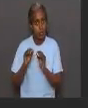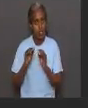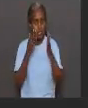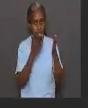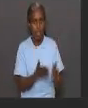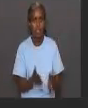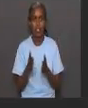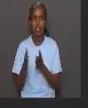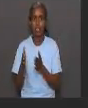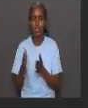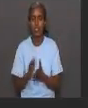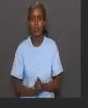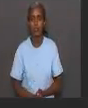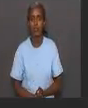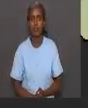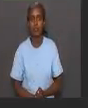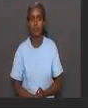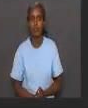Students, let's get ready.